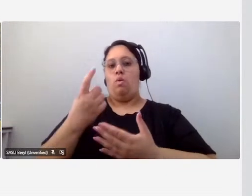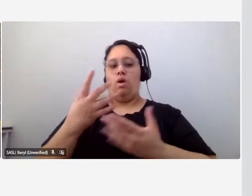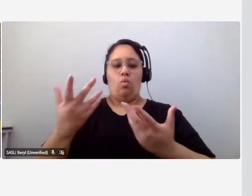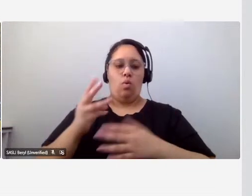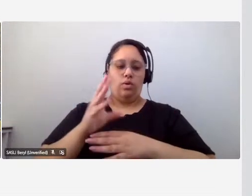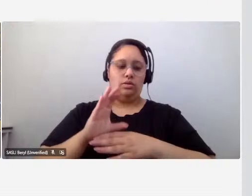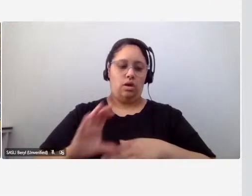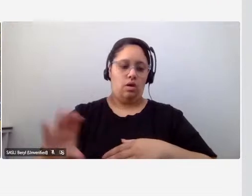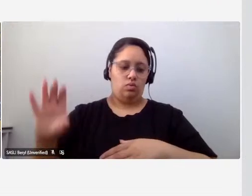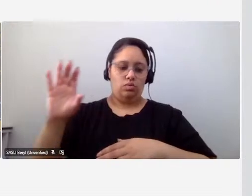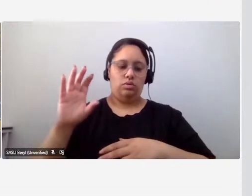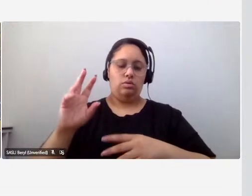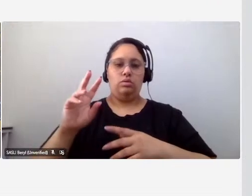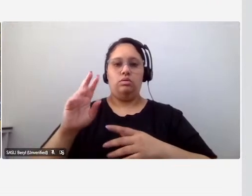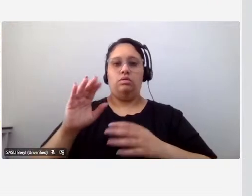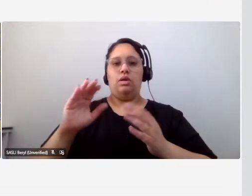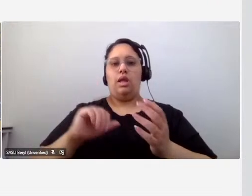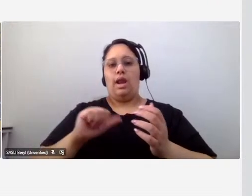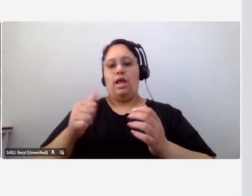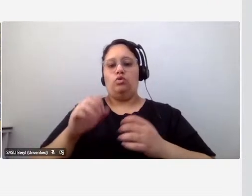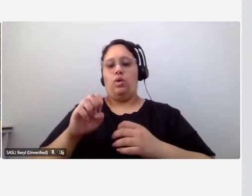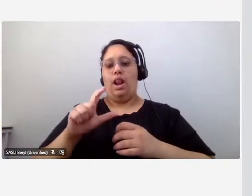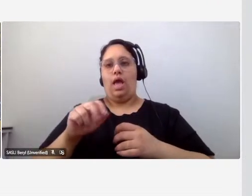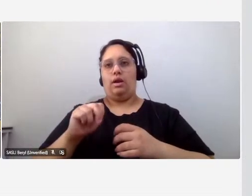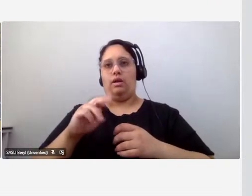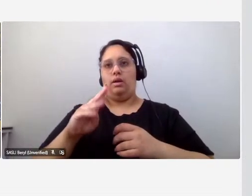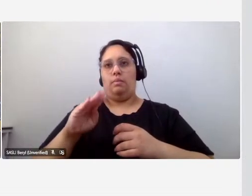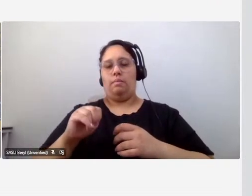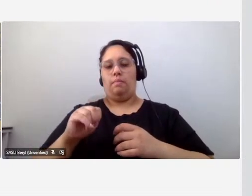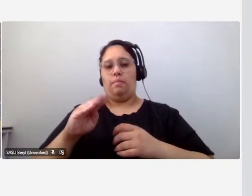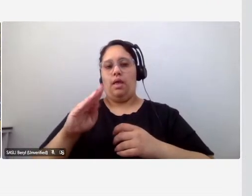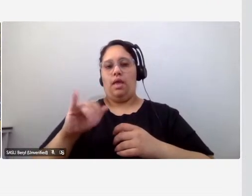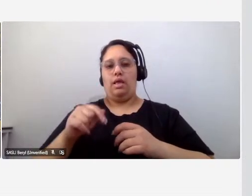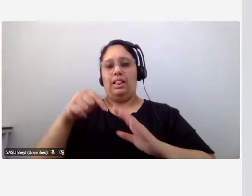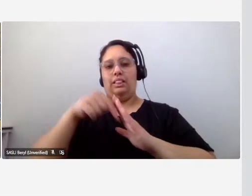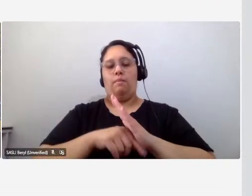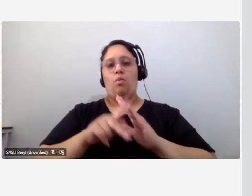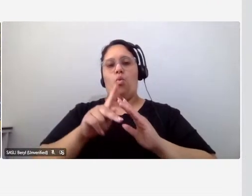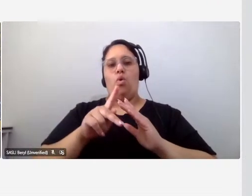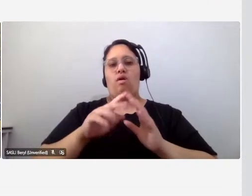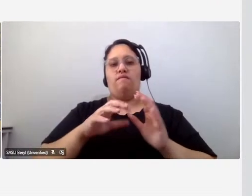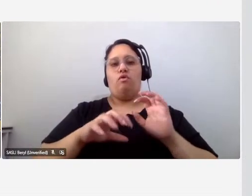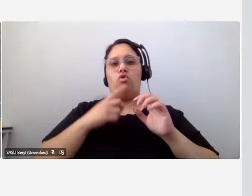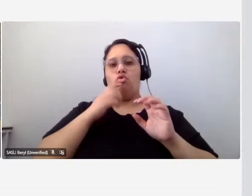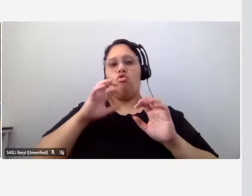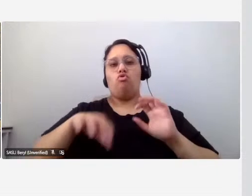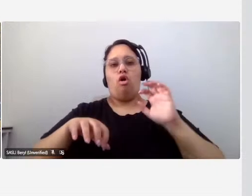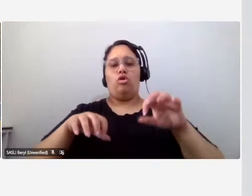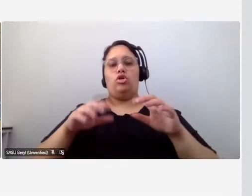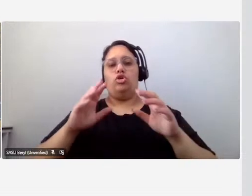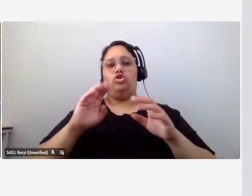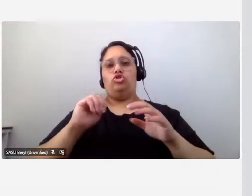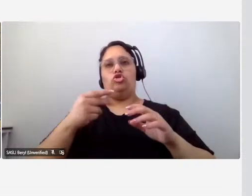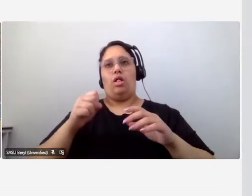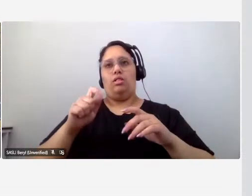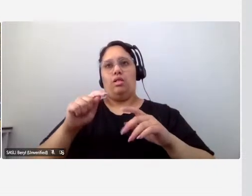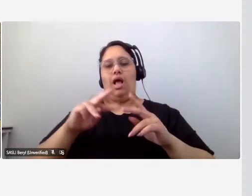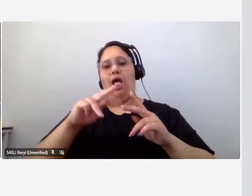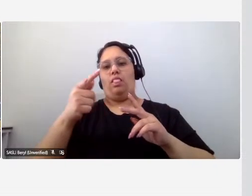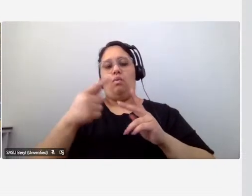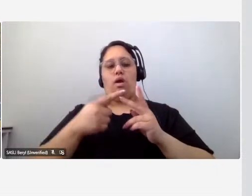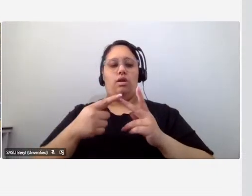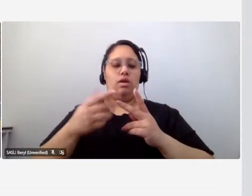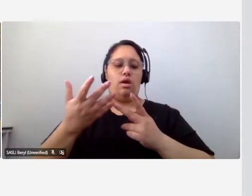West Coast next to Elands Bay, which is Deep Kloof Rock Shelter. And the other one is Pinnacle Point in Mossel